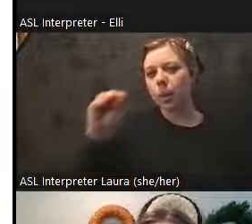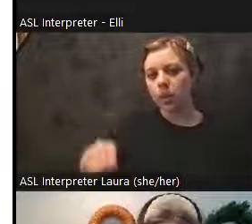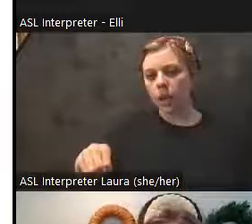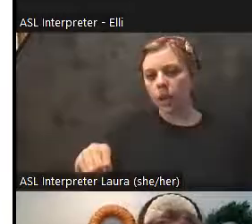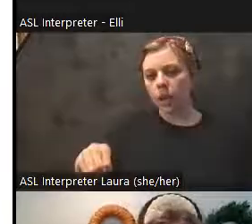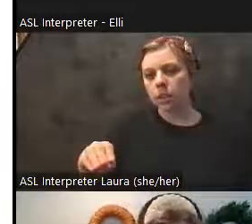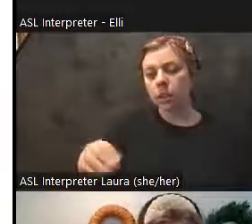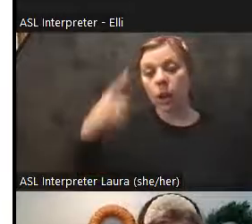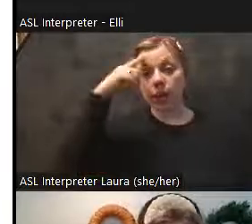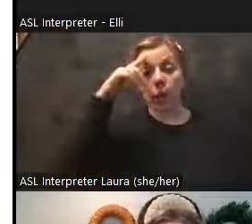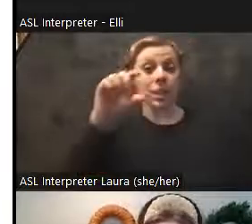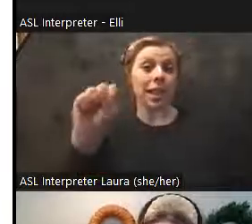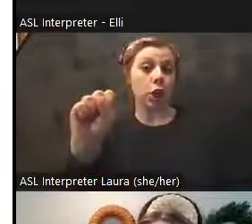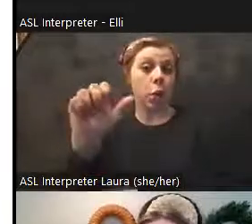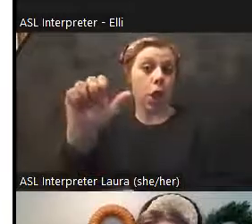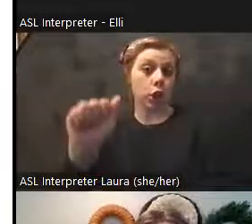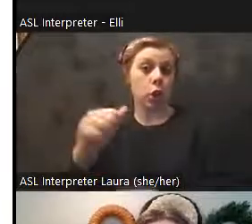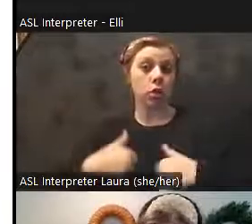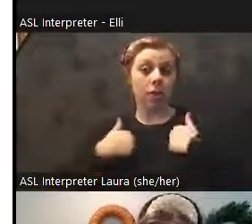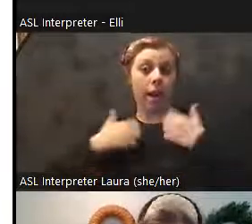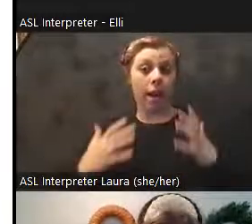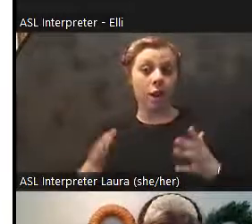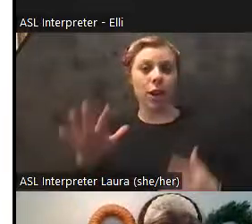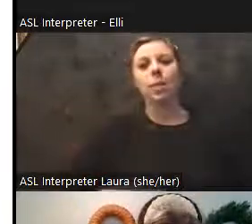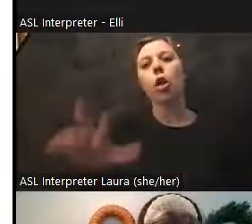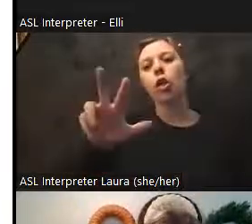for sexual assault survivors is around 31%.